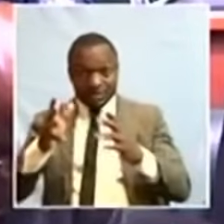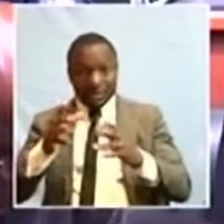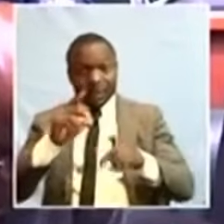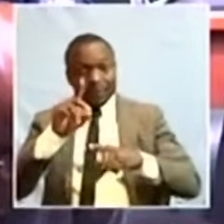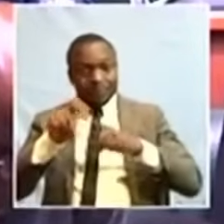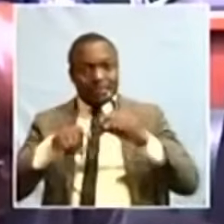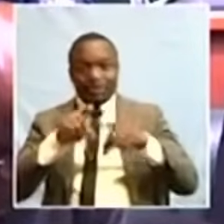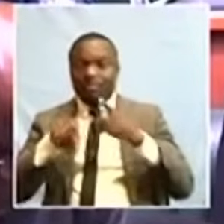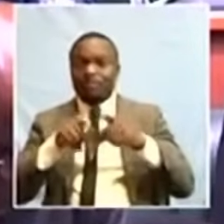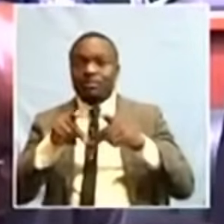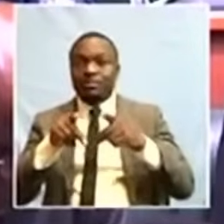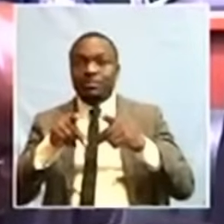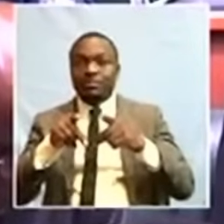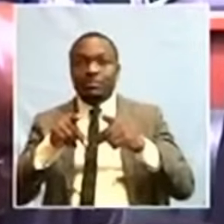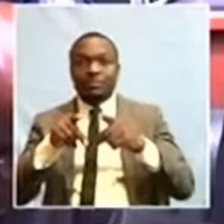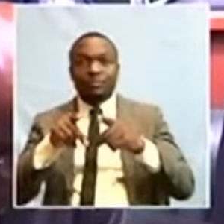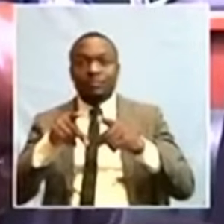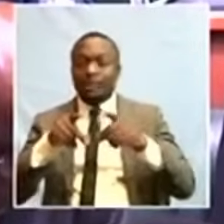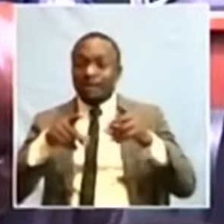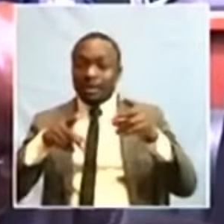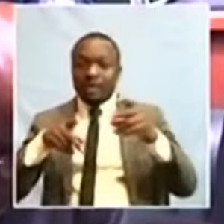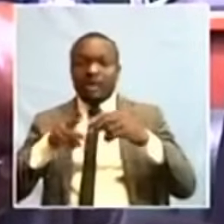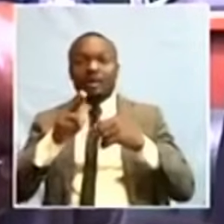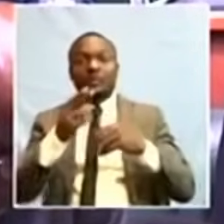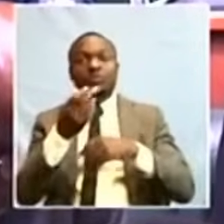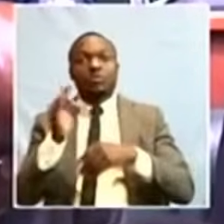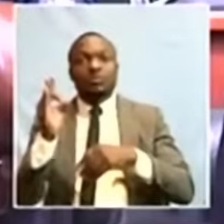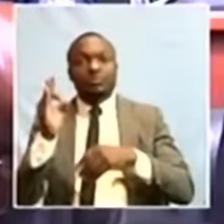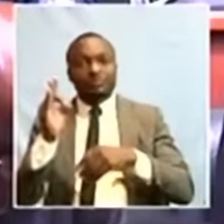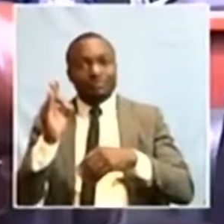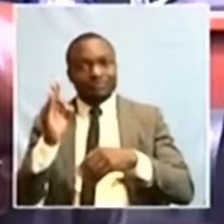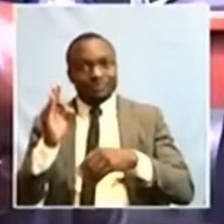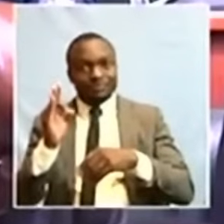from the rest of the country. Secondly,